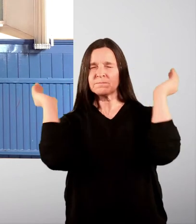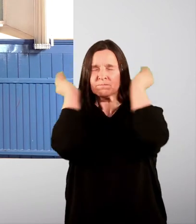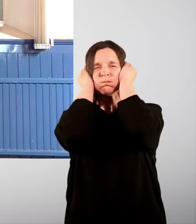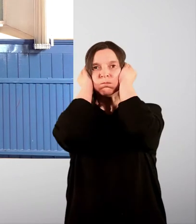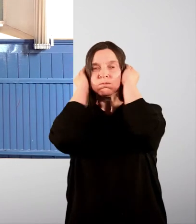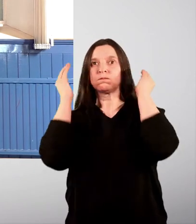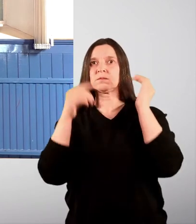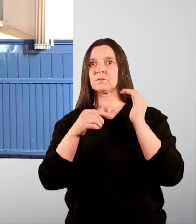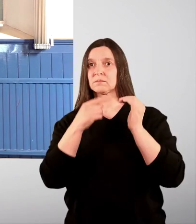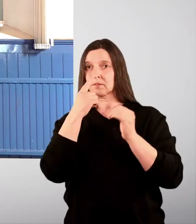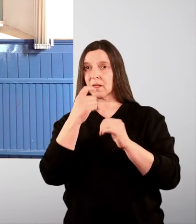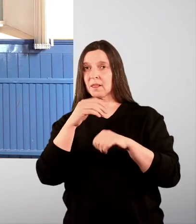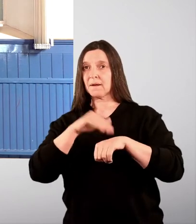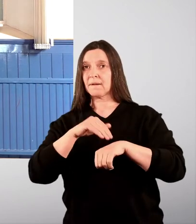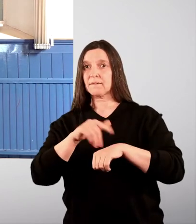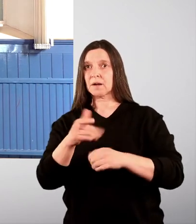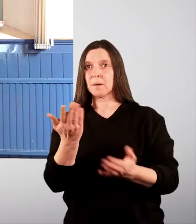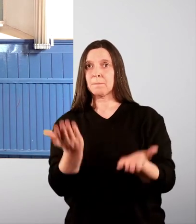ear as you run away.